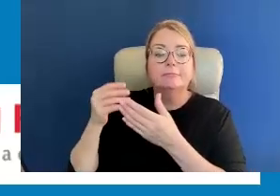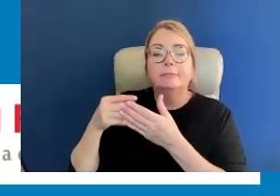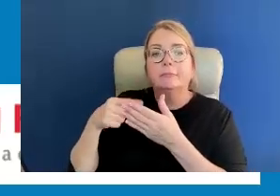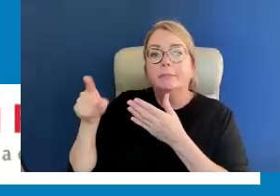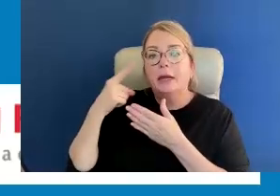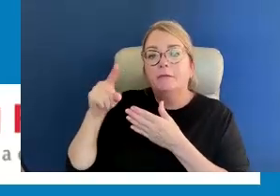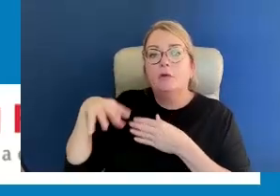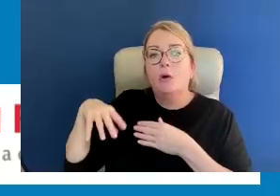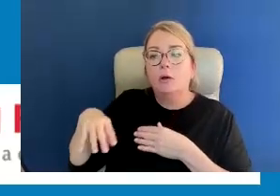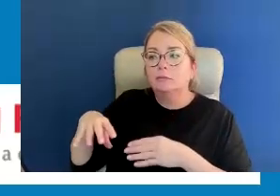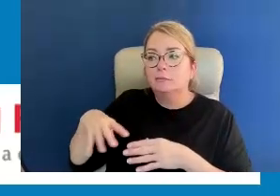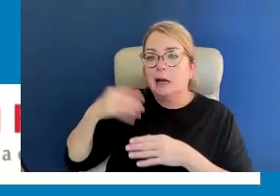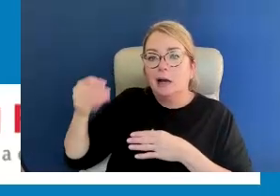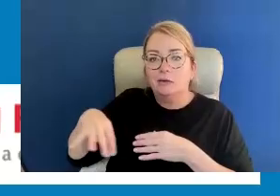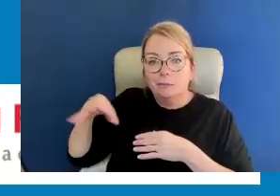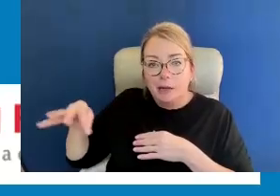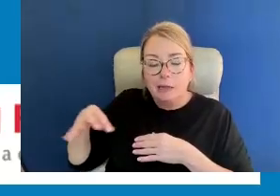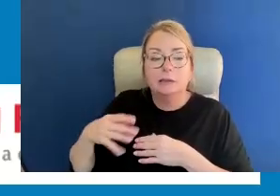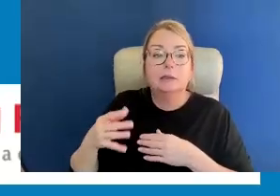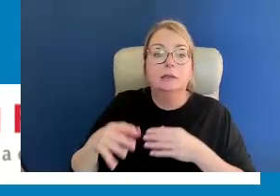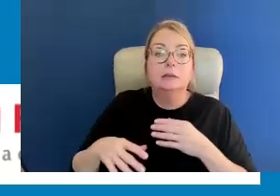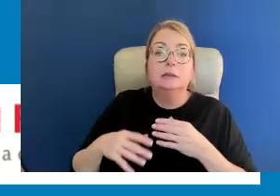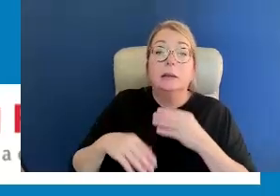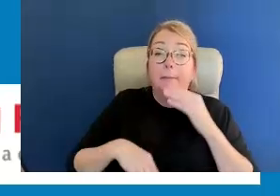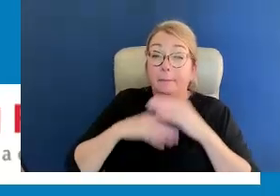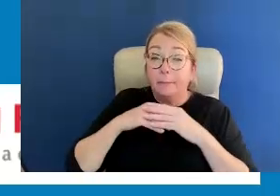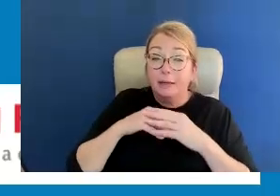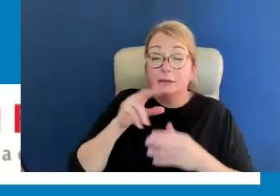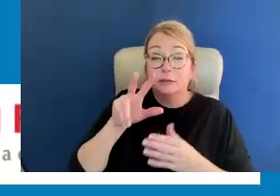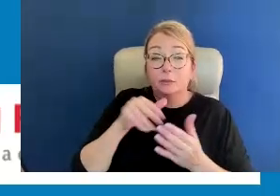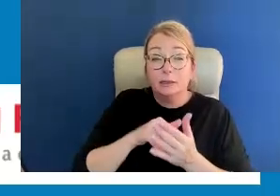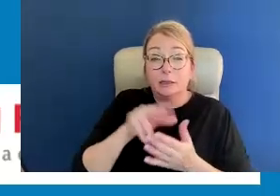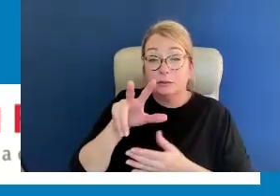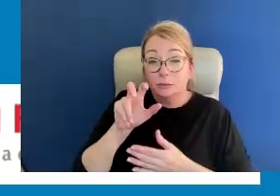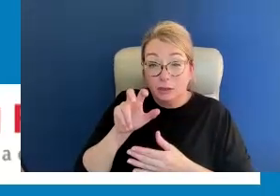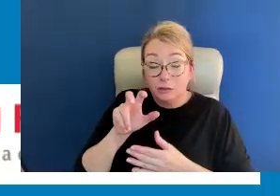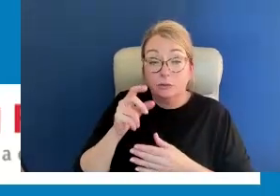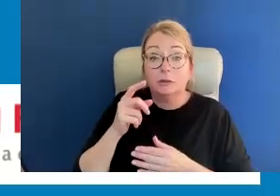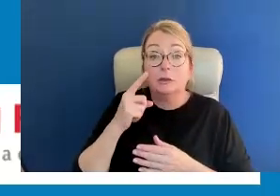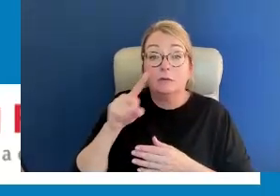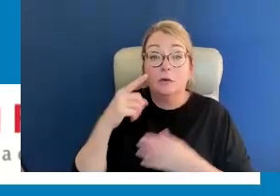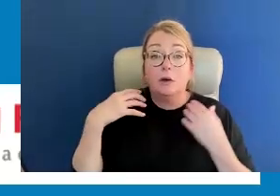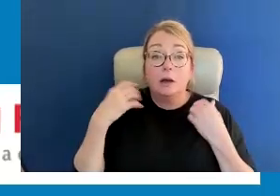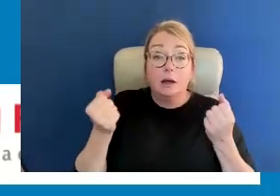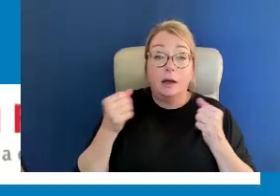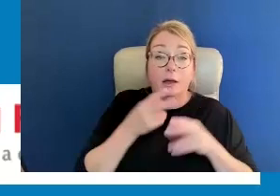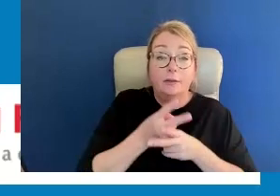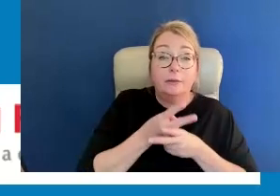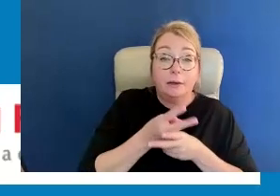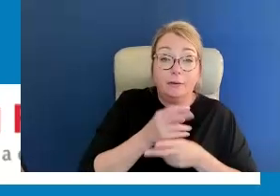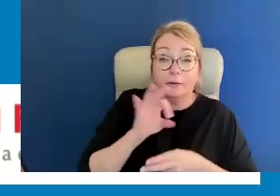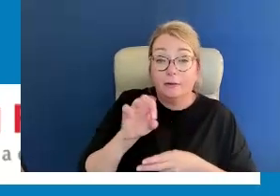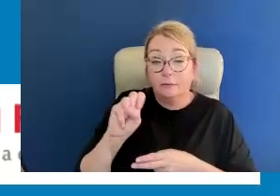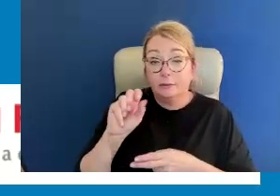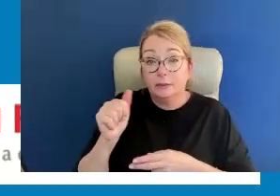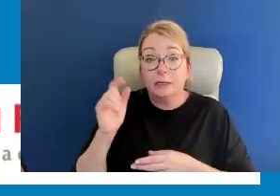expenses. So the current maximum this year is $3,300 for your healthcare FSA. What this does is it